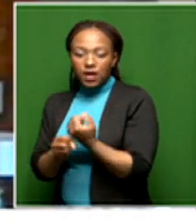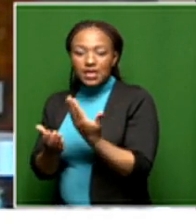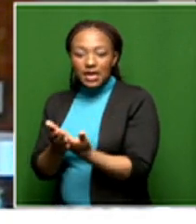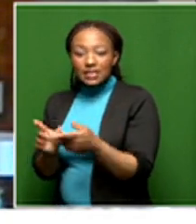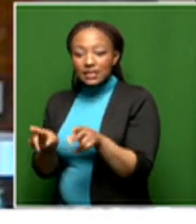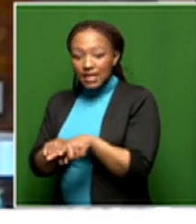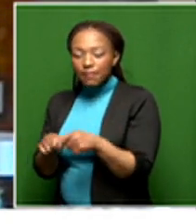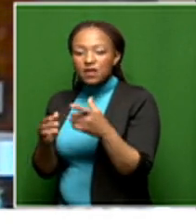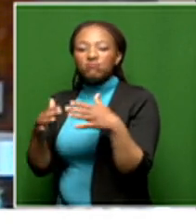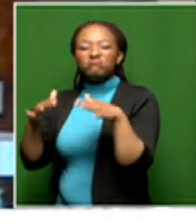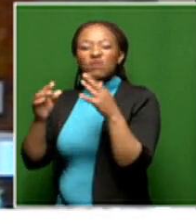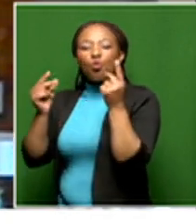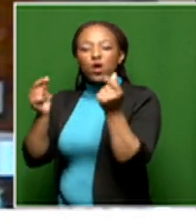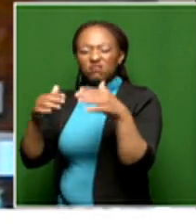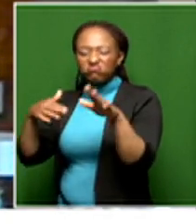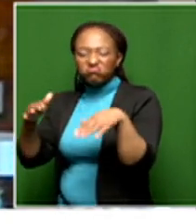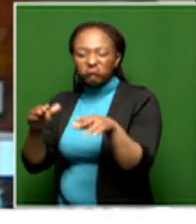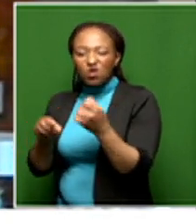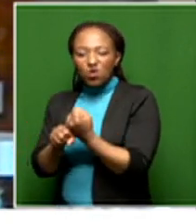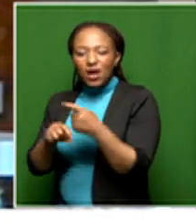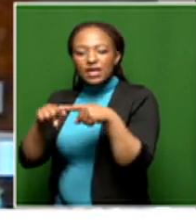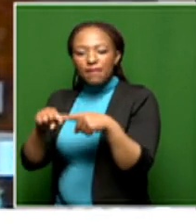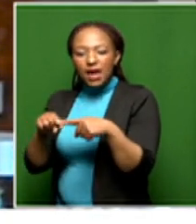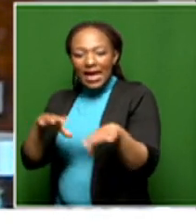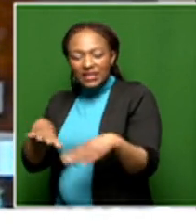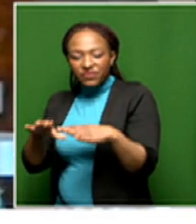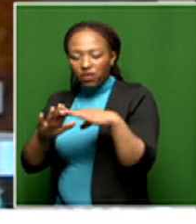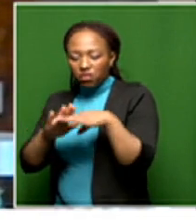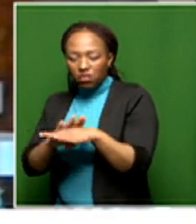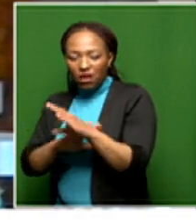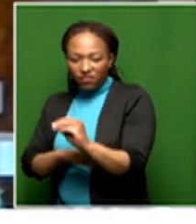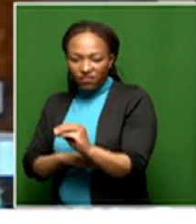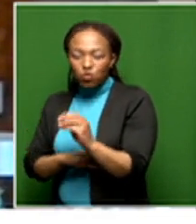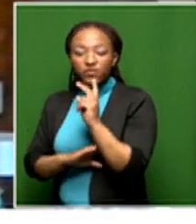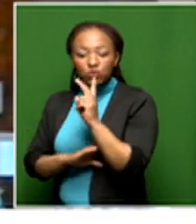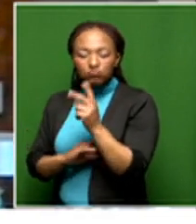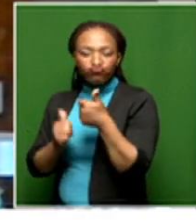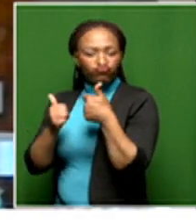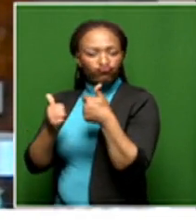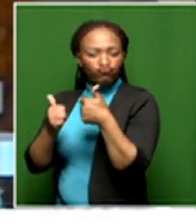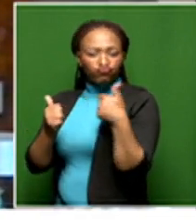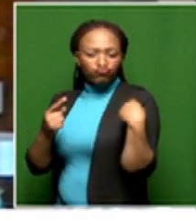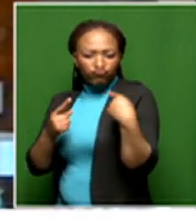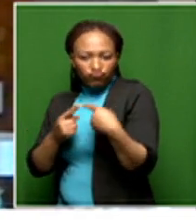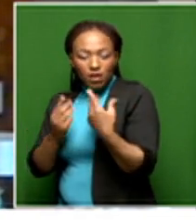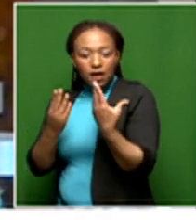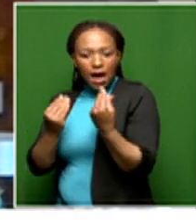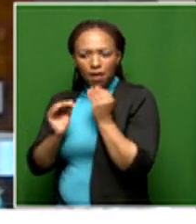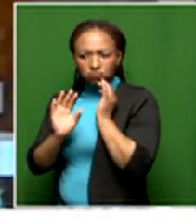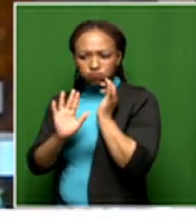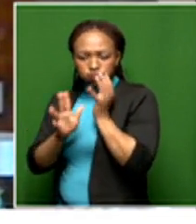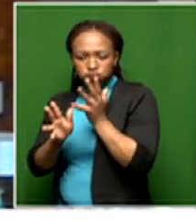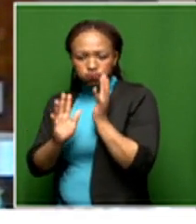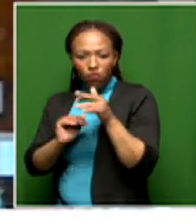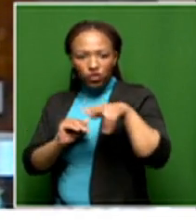quickly let go of jobs if, the level of activity goes down. So we are seeing very good numbers coming through now, but